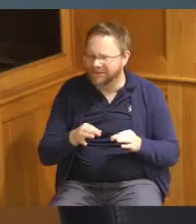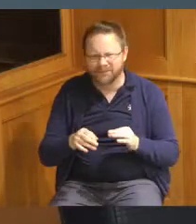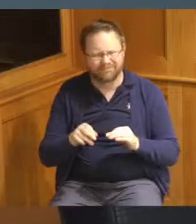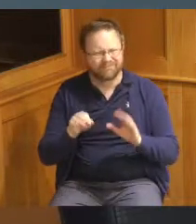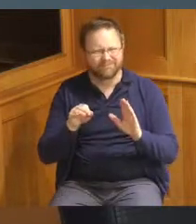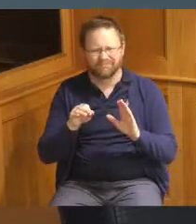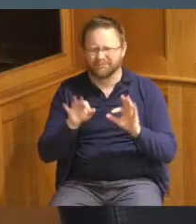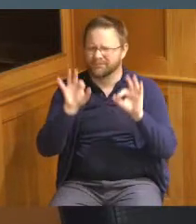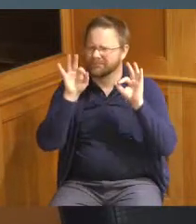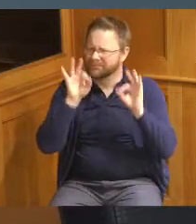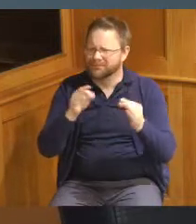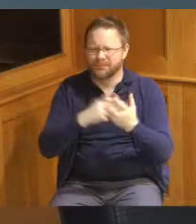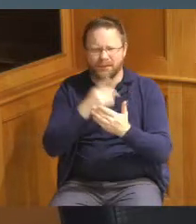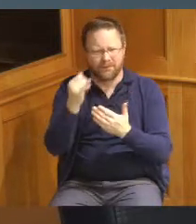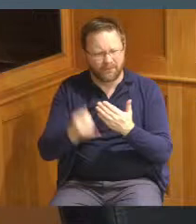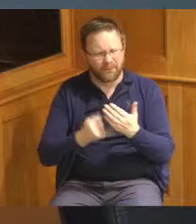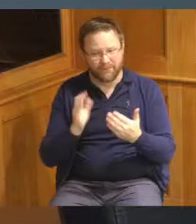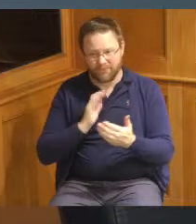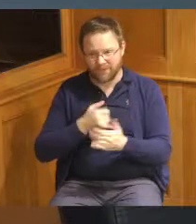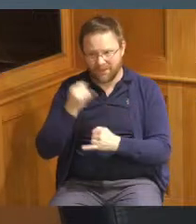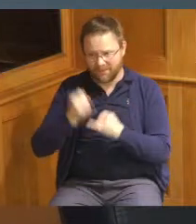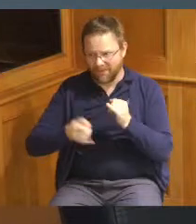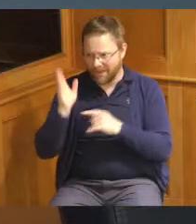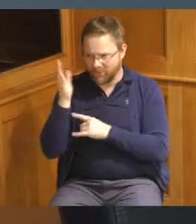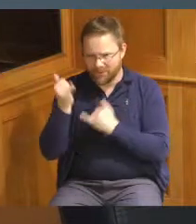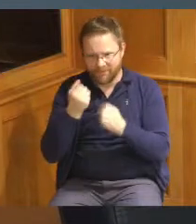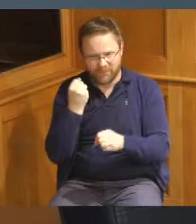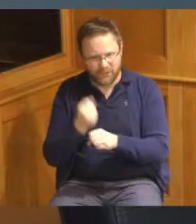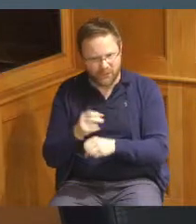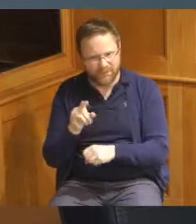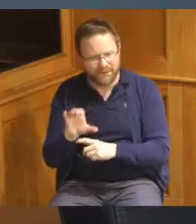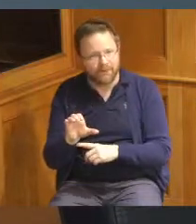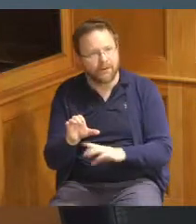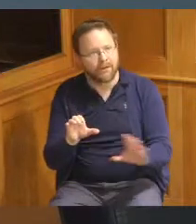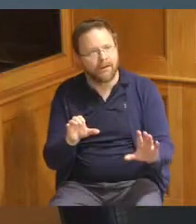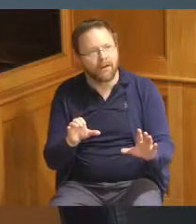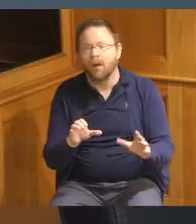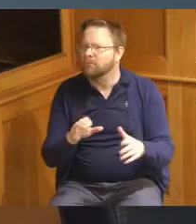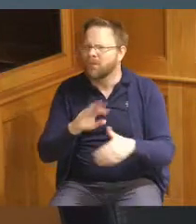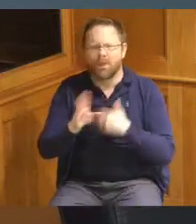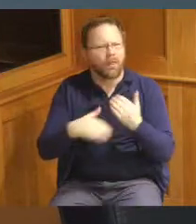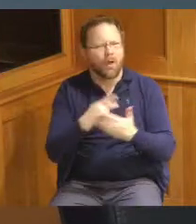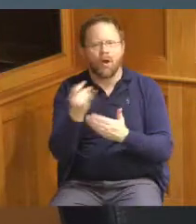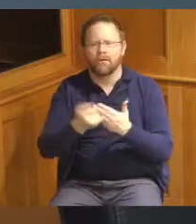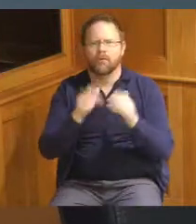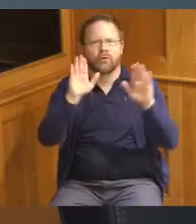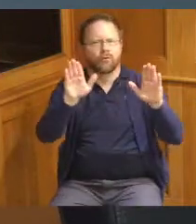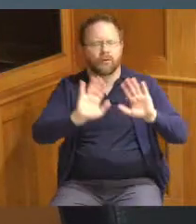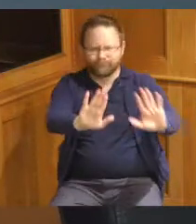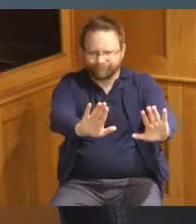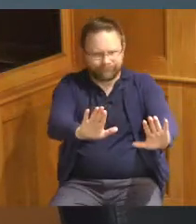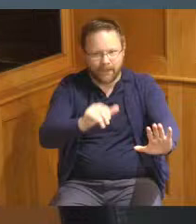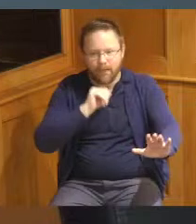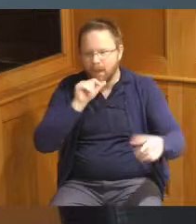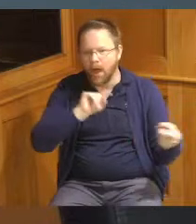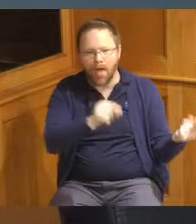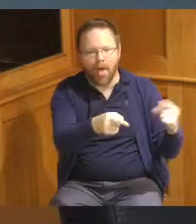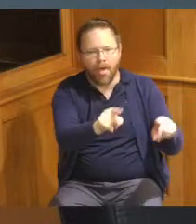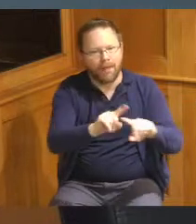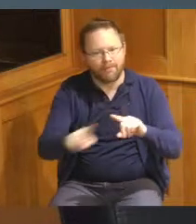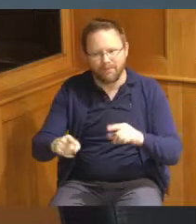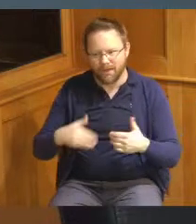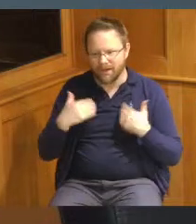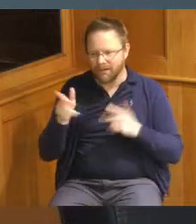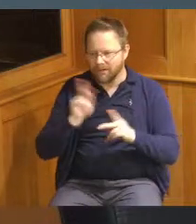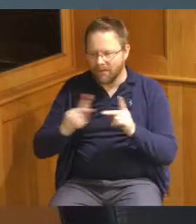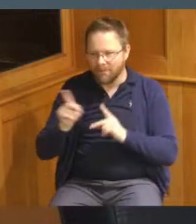have on the last presentation for December. Not that all of them were not good, whoever's listening, but to see those young people,